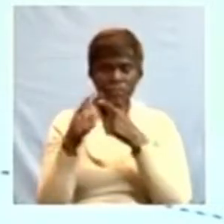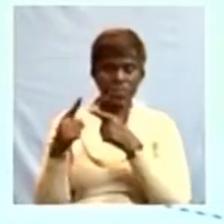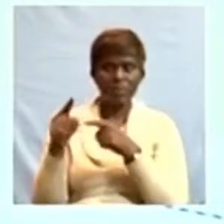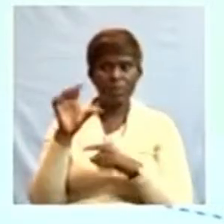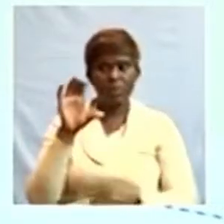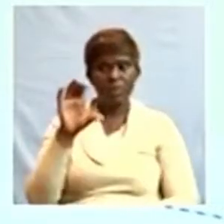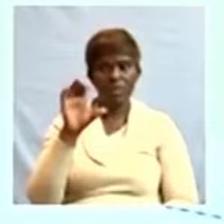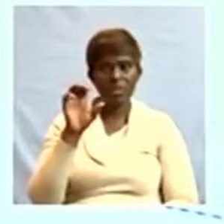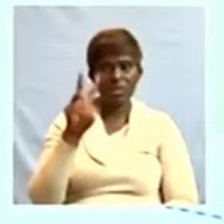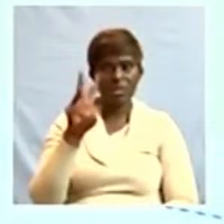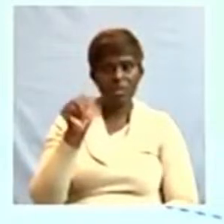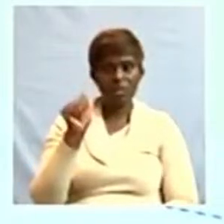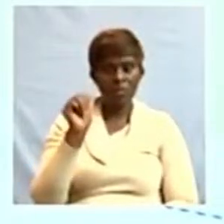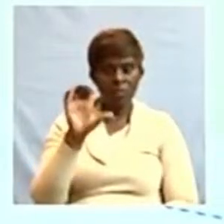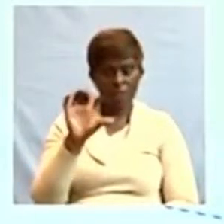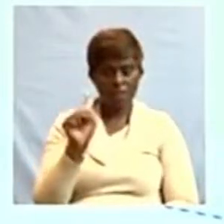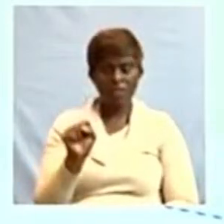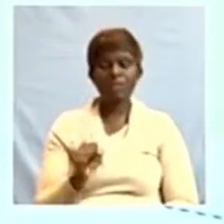CWACs.